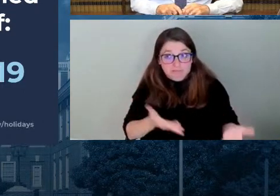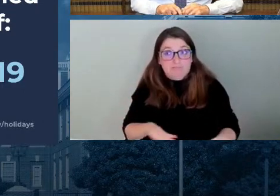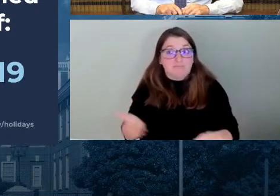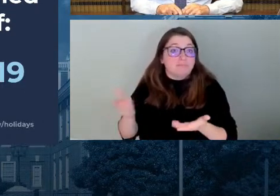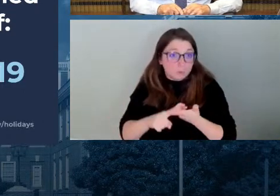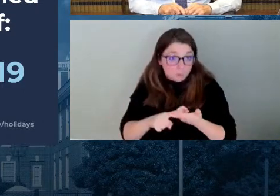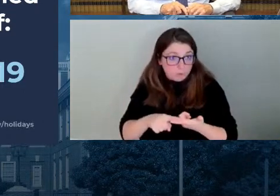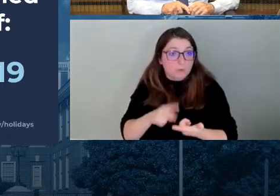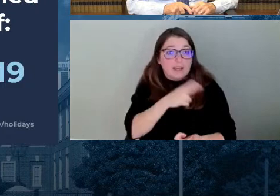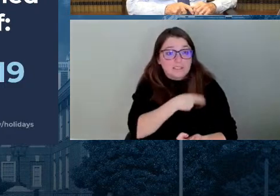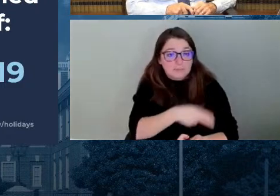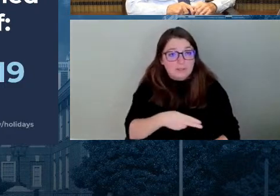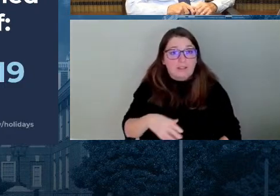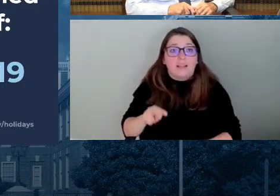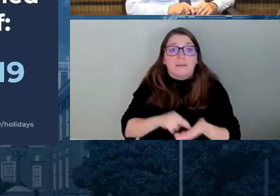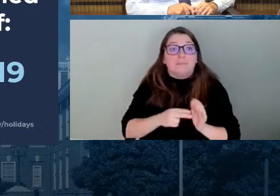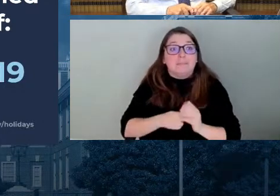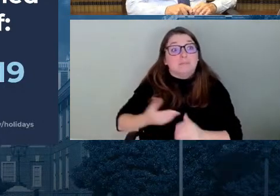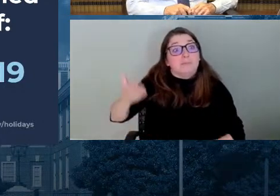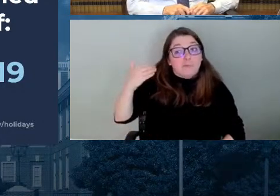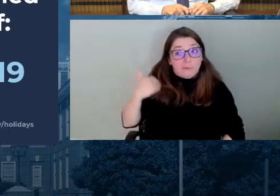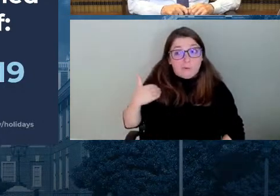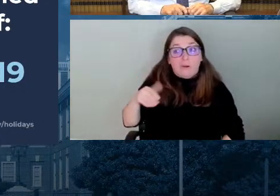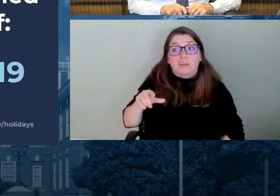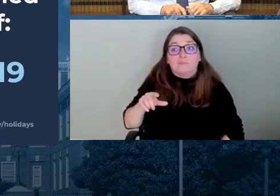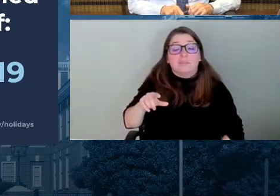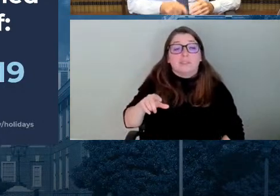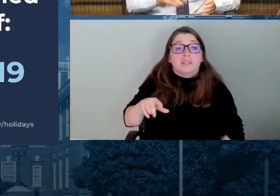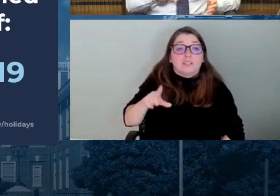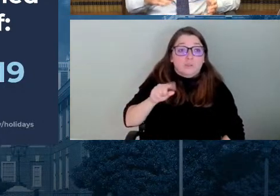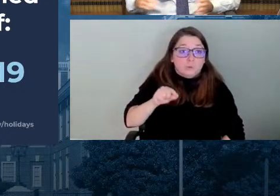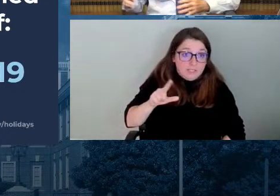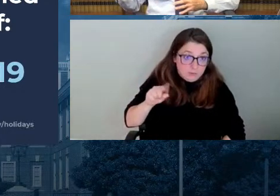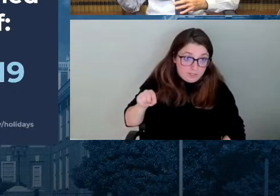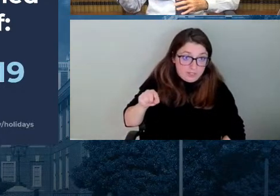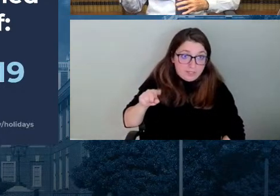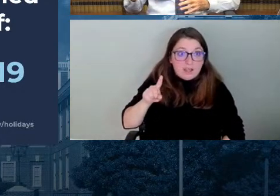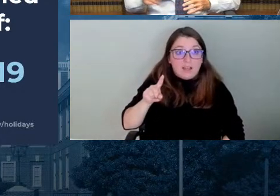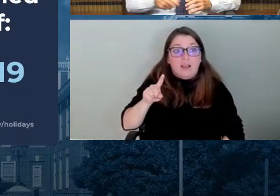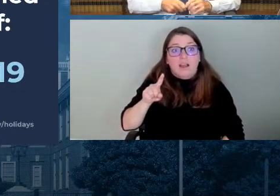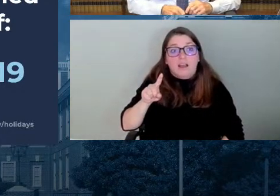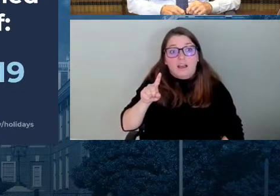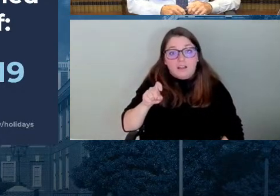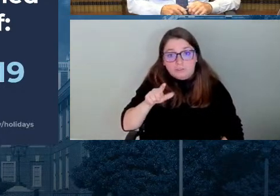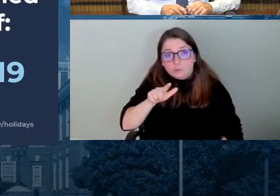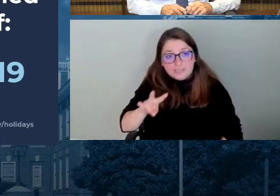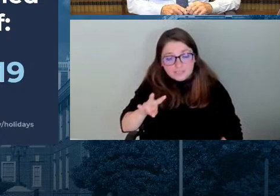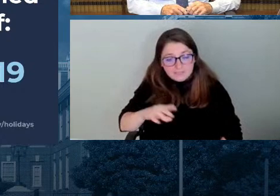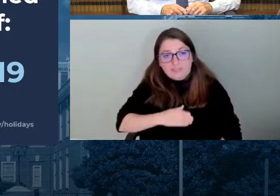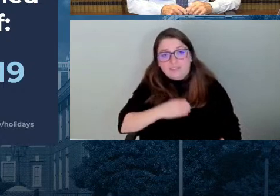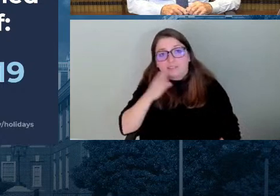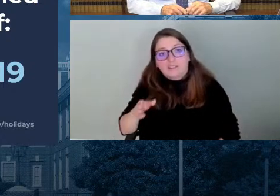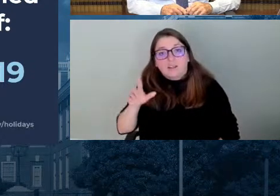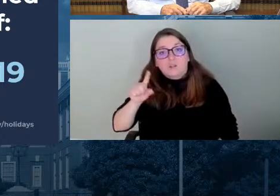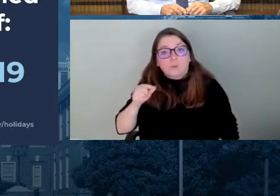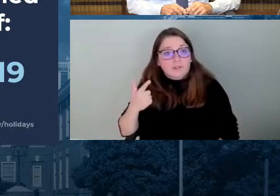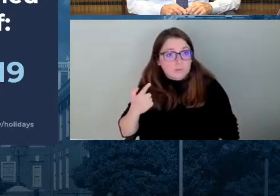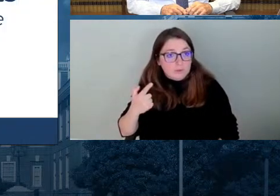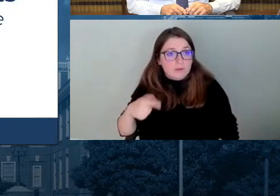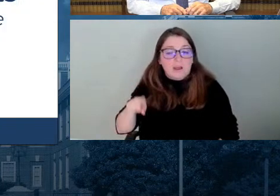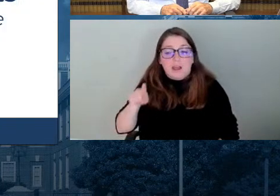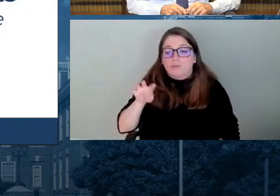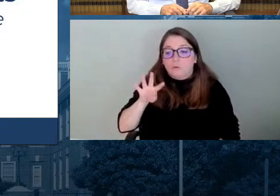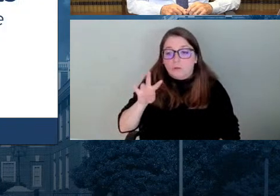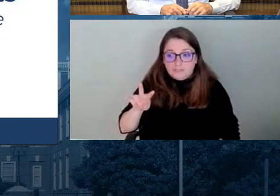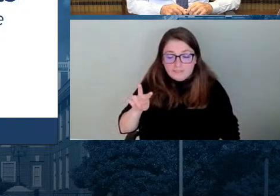127 in 2020 and 148 in 2021 before that winter surge. And so